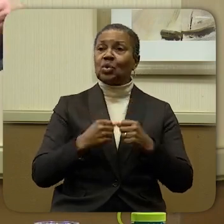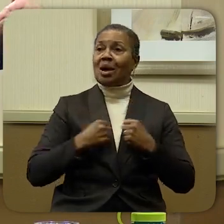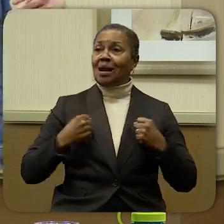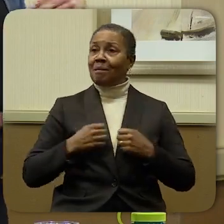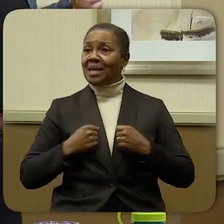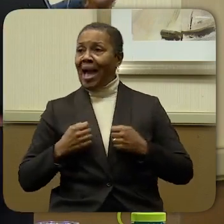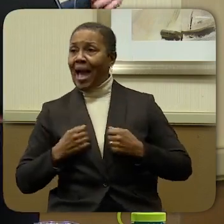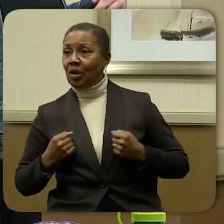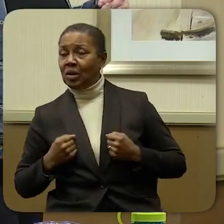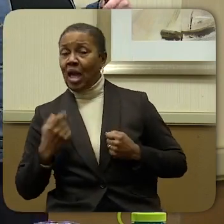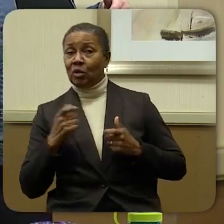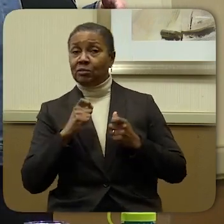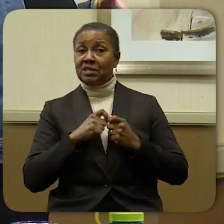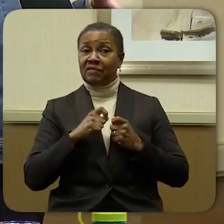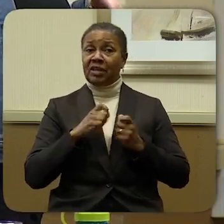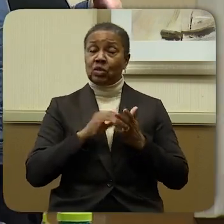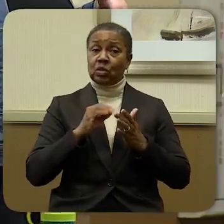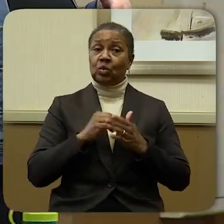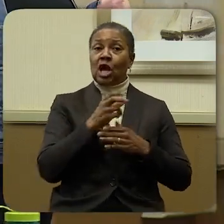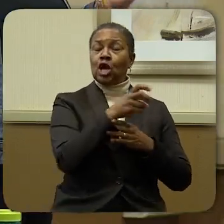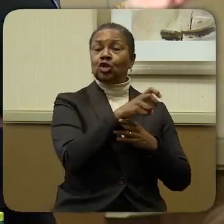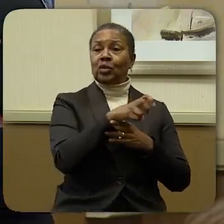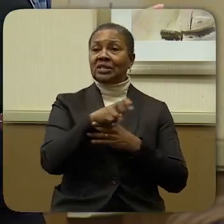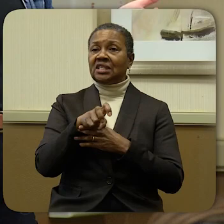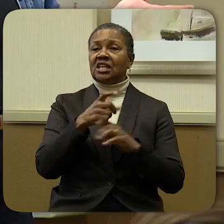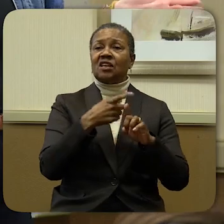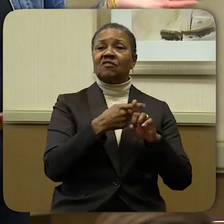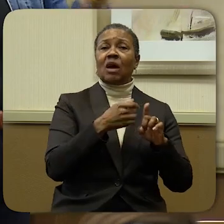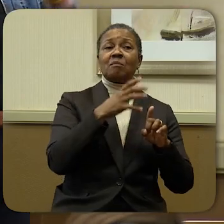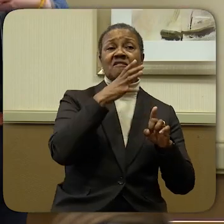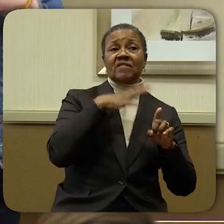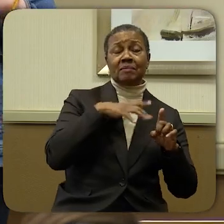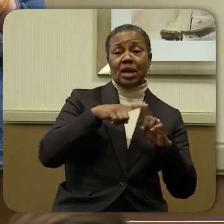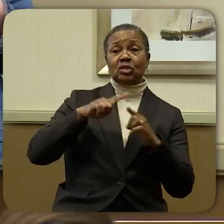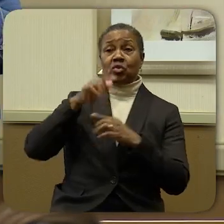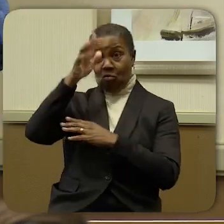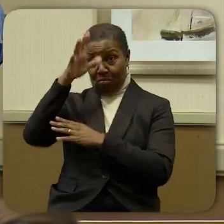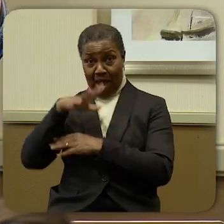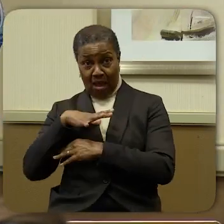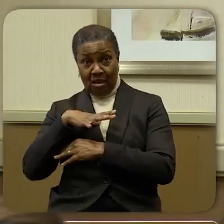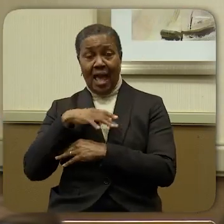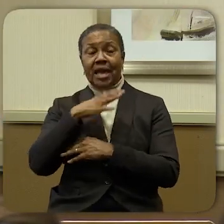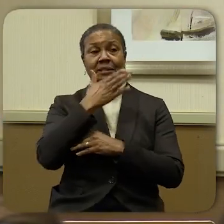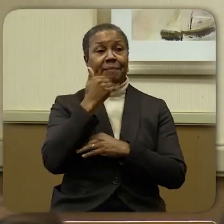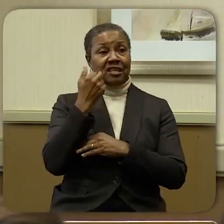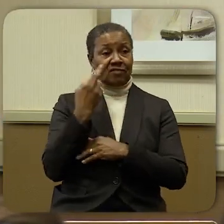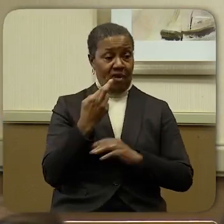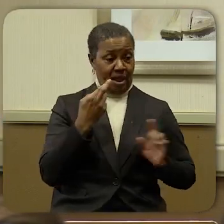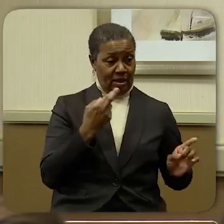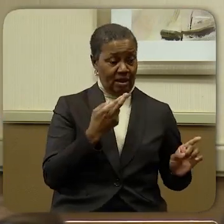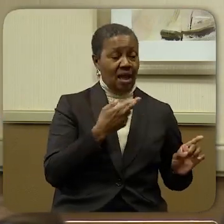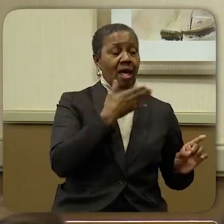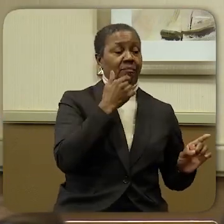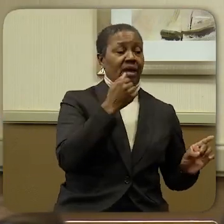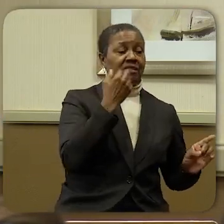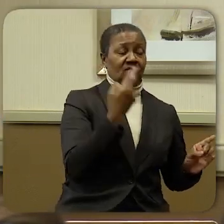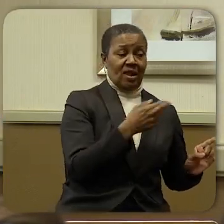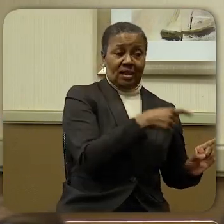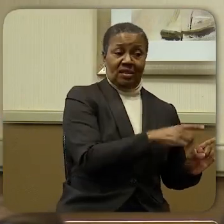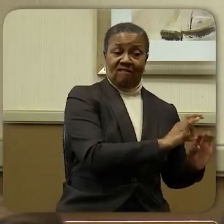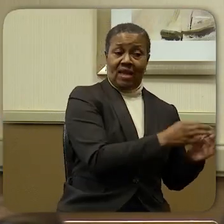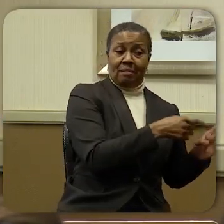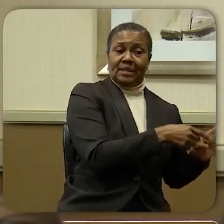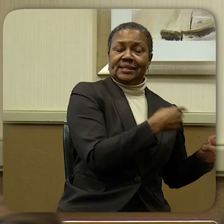you have a specific student who's transitioning from female to male, has a best friend, and now the best friend's family is saying,